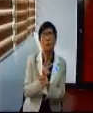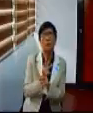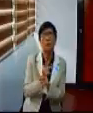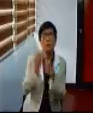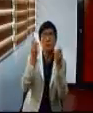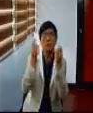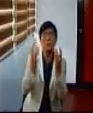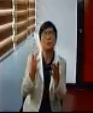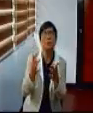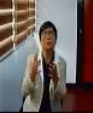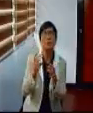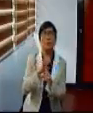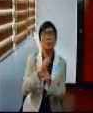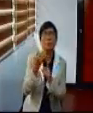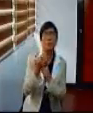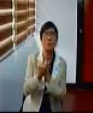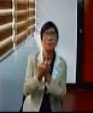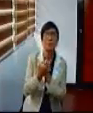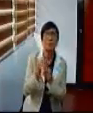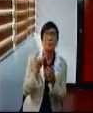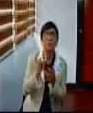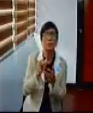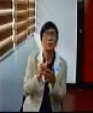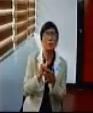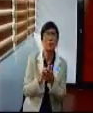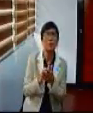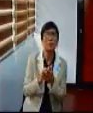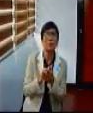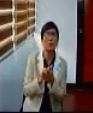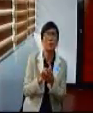harm into the environment that has caused